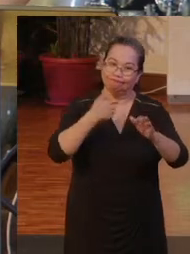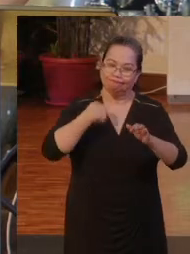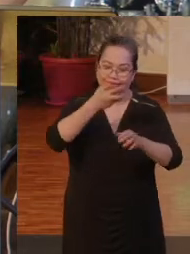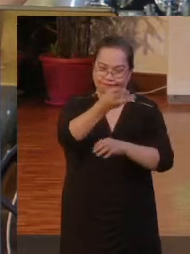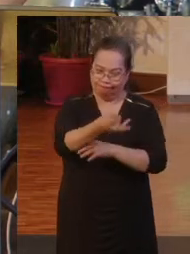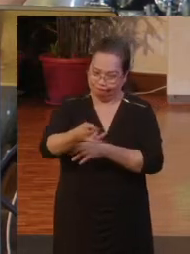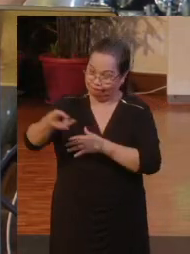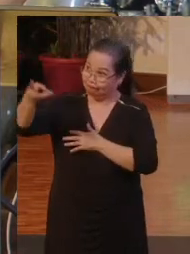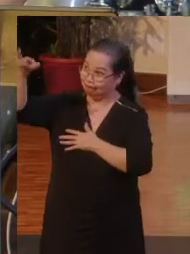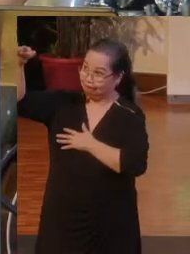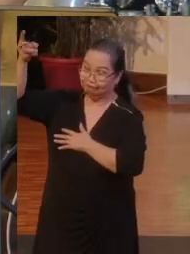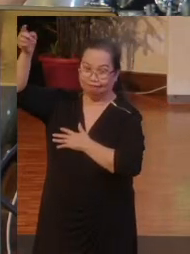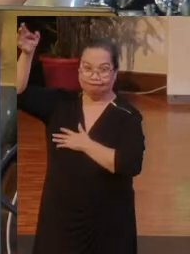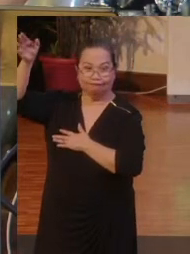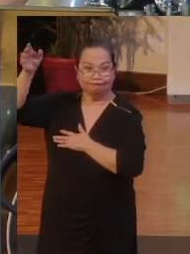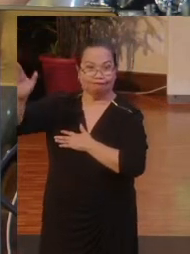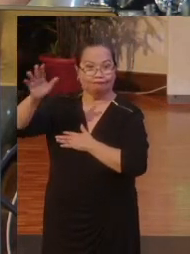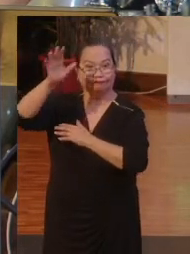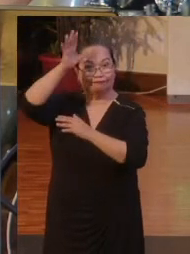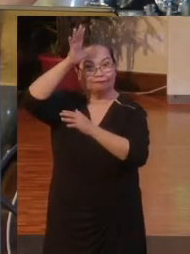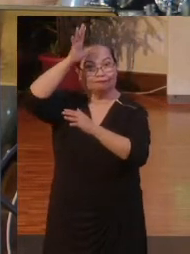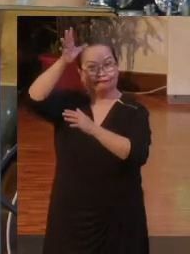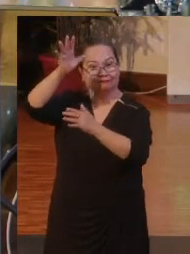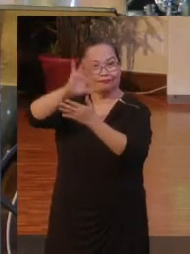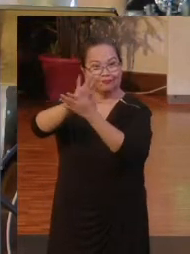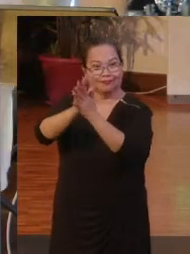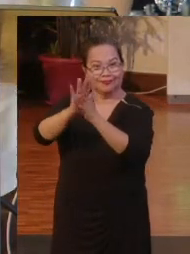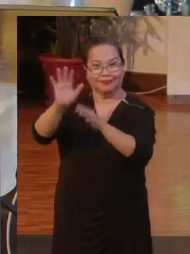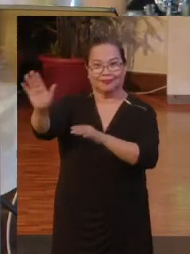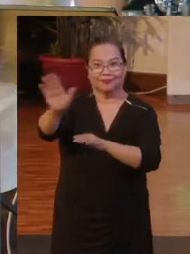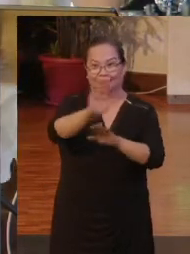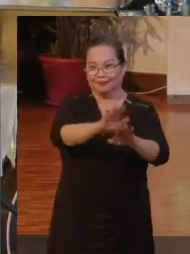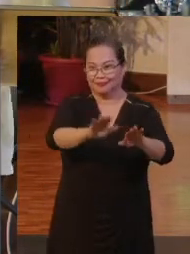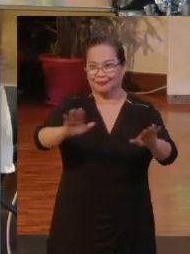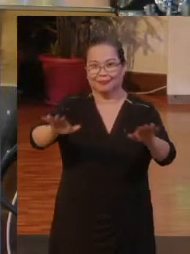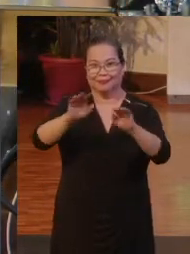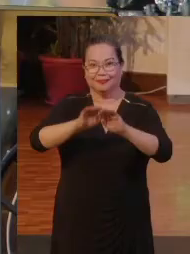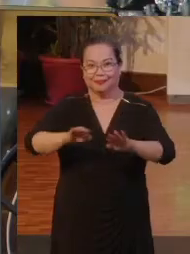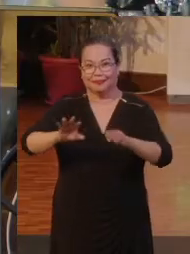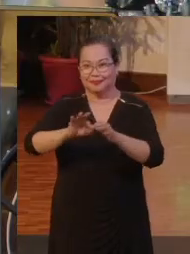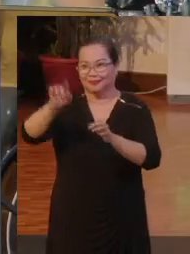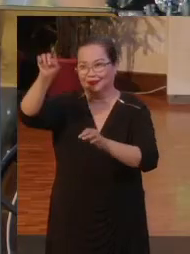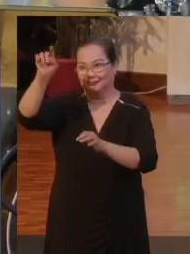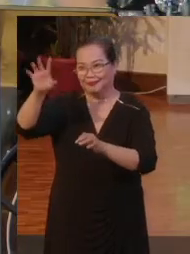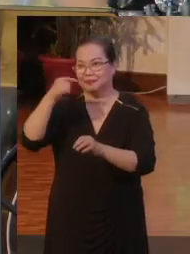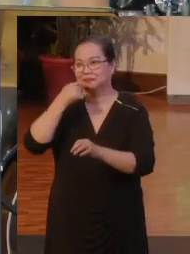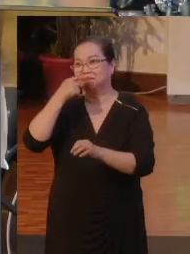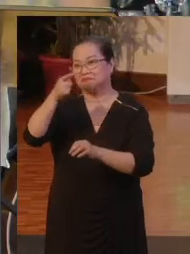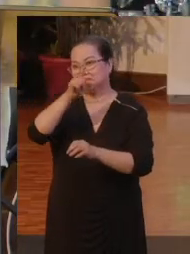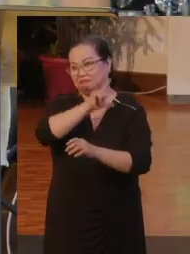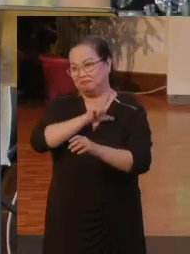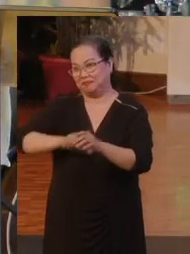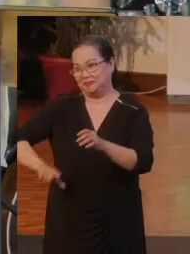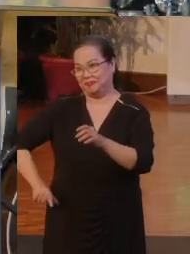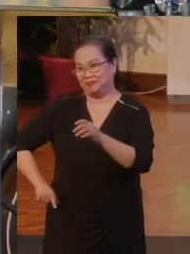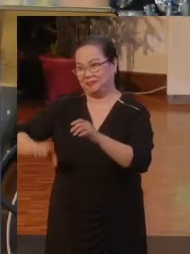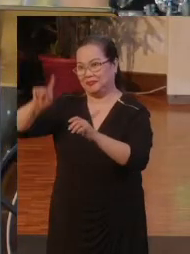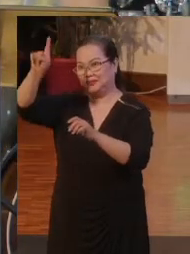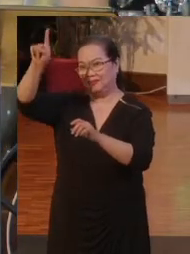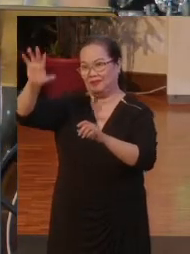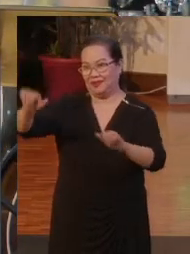welcome you, and I will be a father to you, and you shall be sons and daughters to me, says the Lord